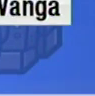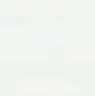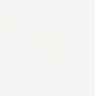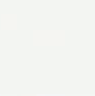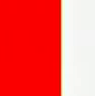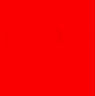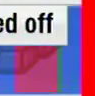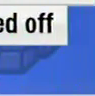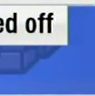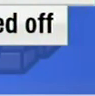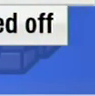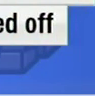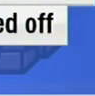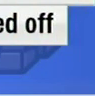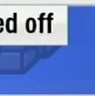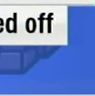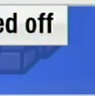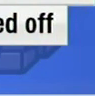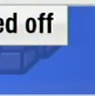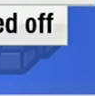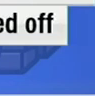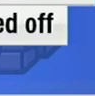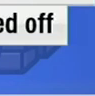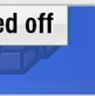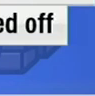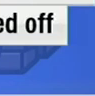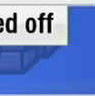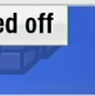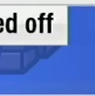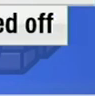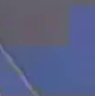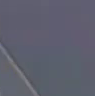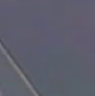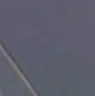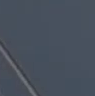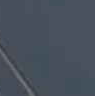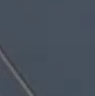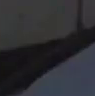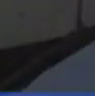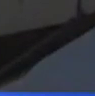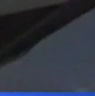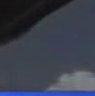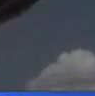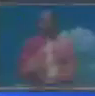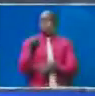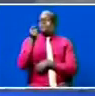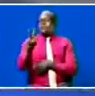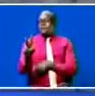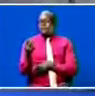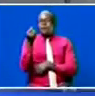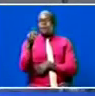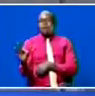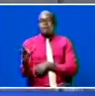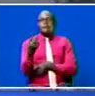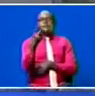in line of duty in the past few months, both by state and non-state actors, culminating in TV channels switch off in